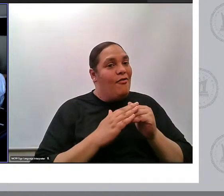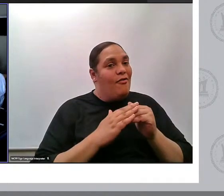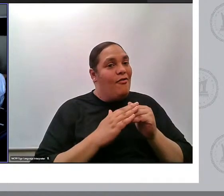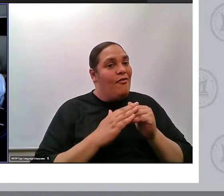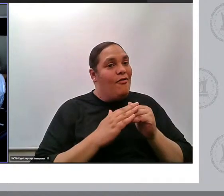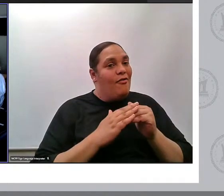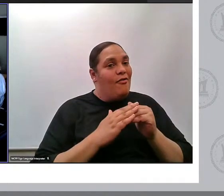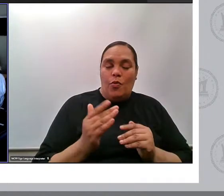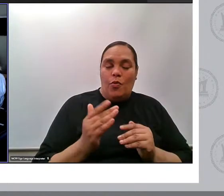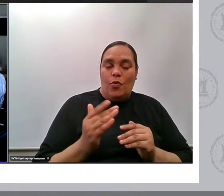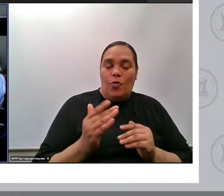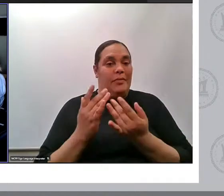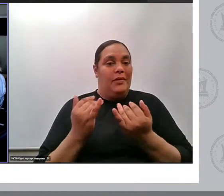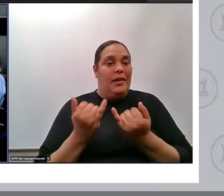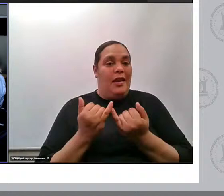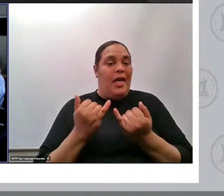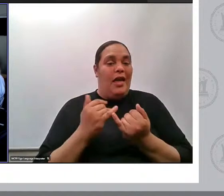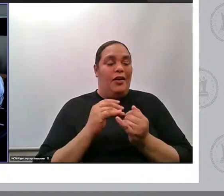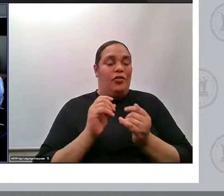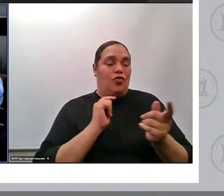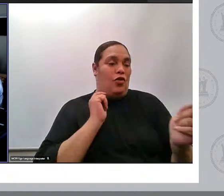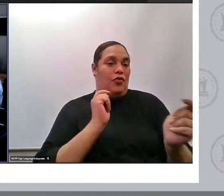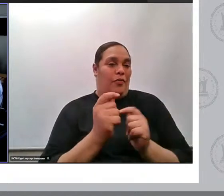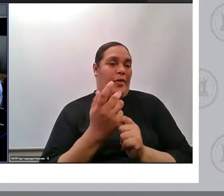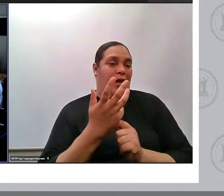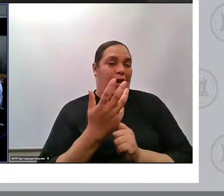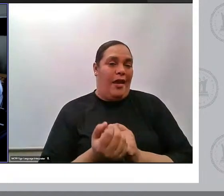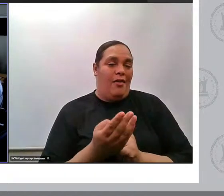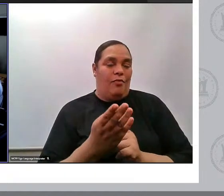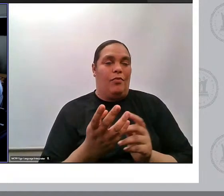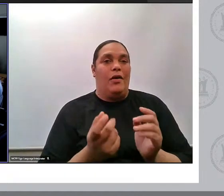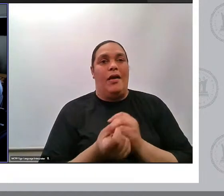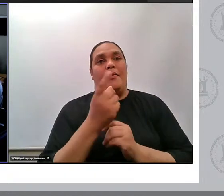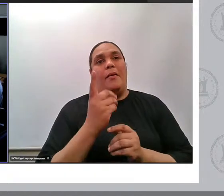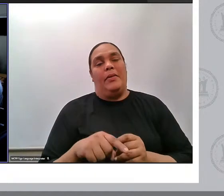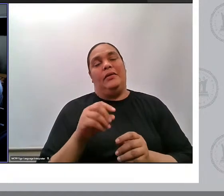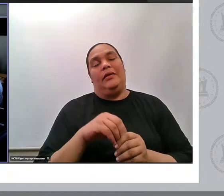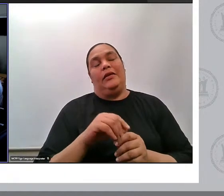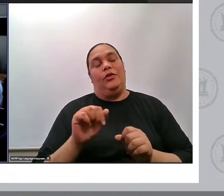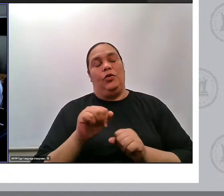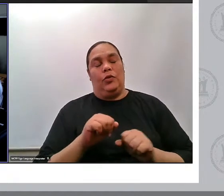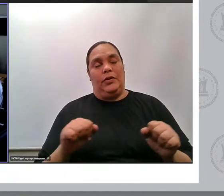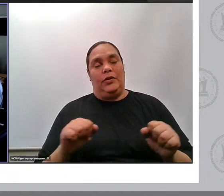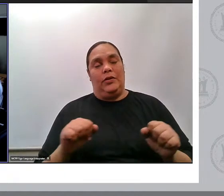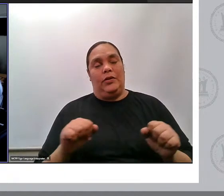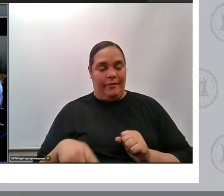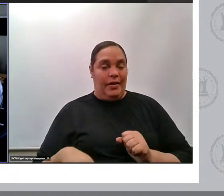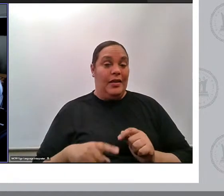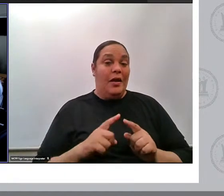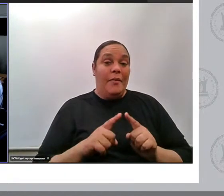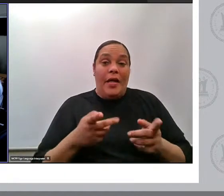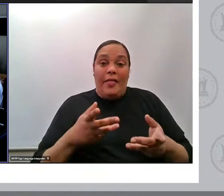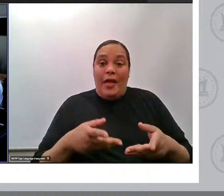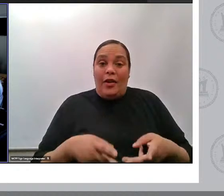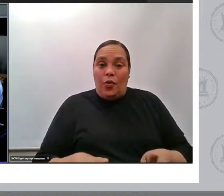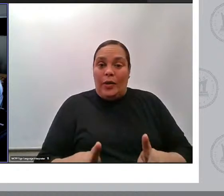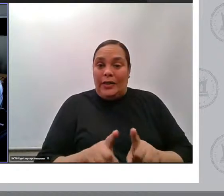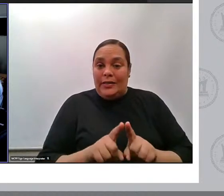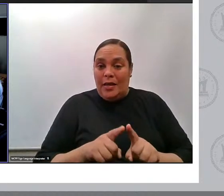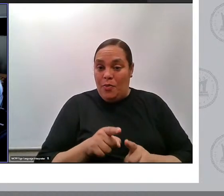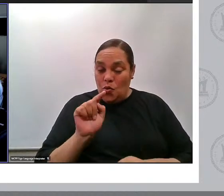appreciation and some kind of transformation that must happen in that particular space. And in that regard, do